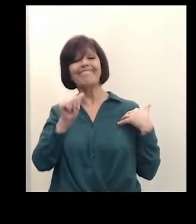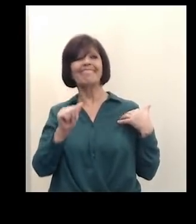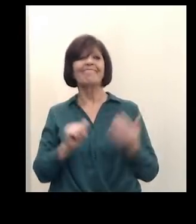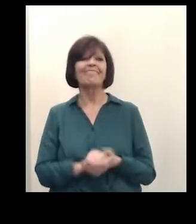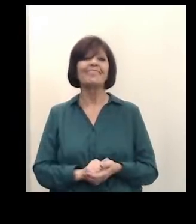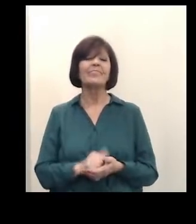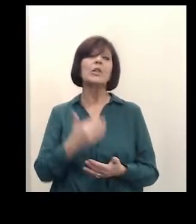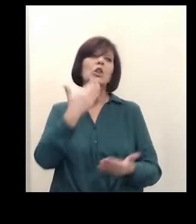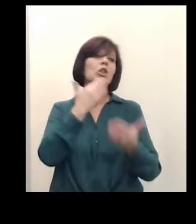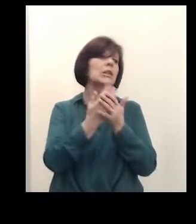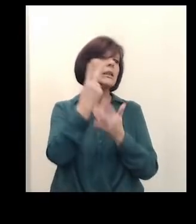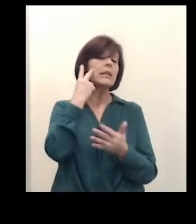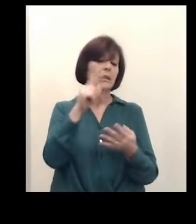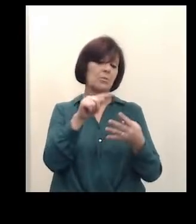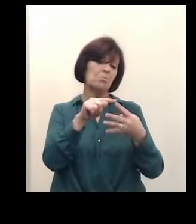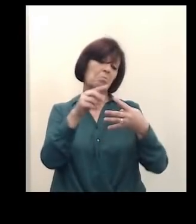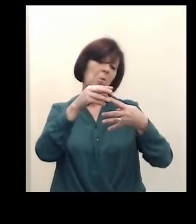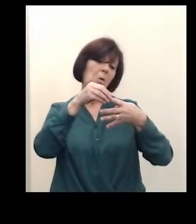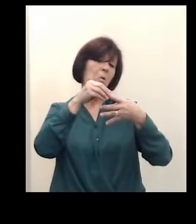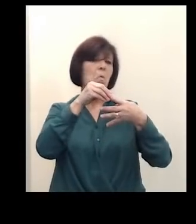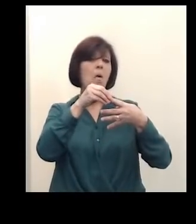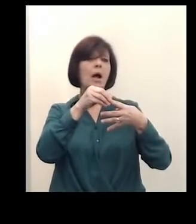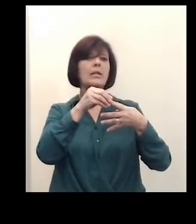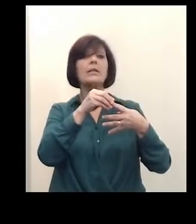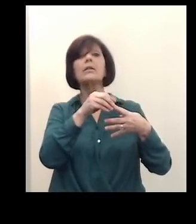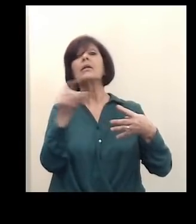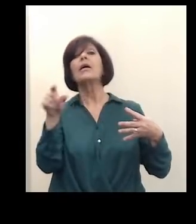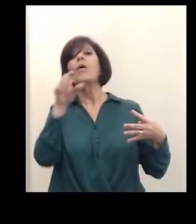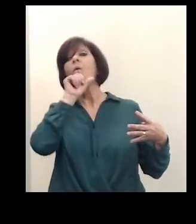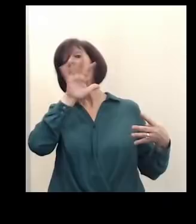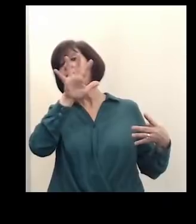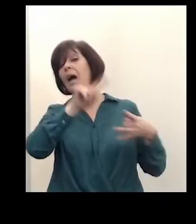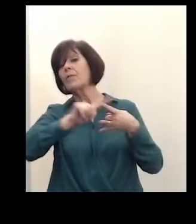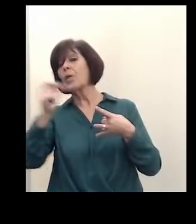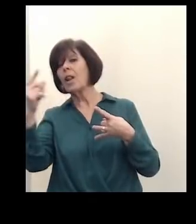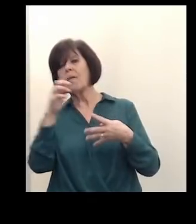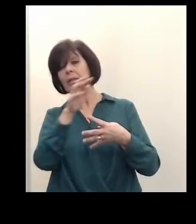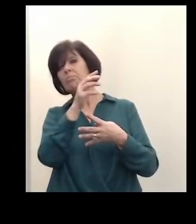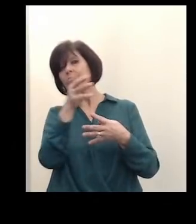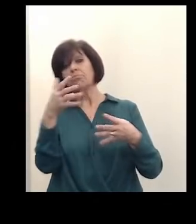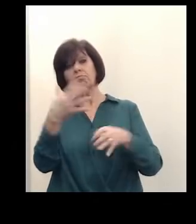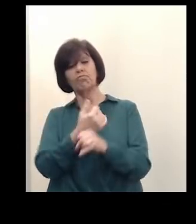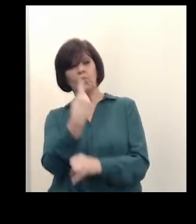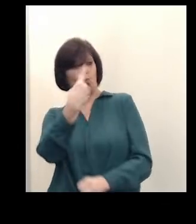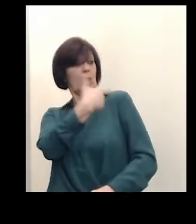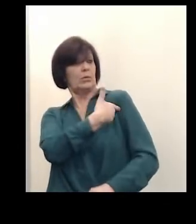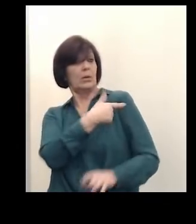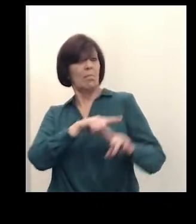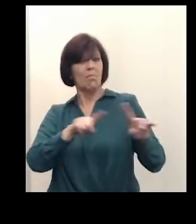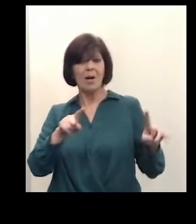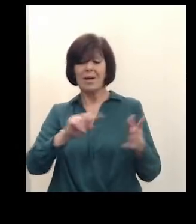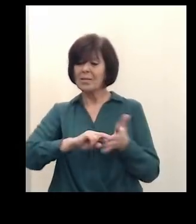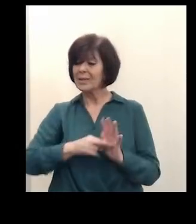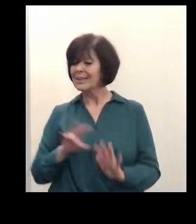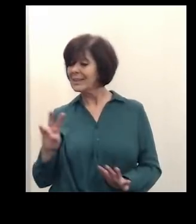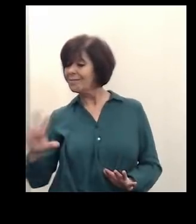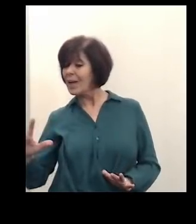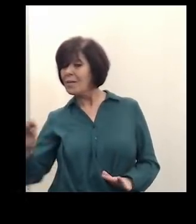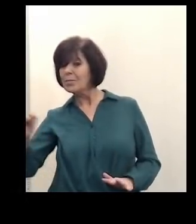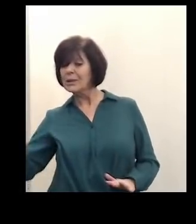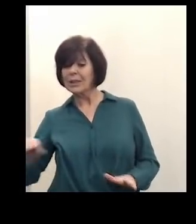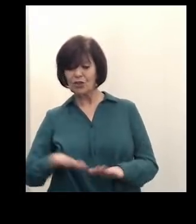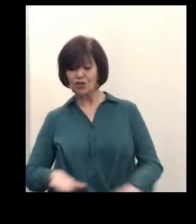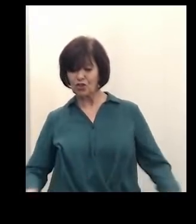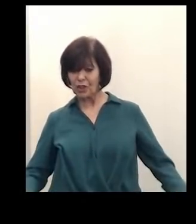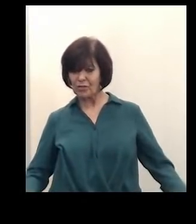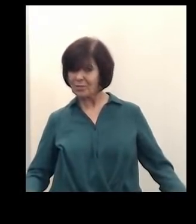1 out of 4 5 to 11-year-olds have received at least one dose, but that means 75% of children between the age of 5 to 11